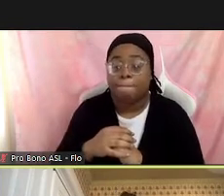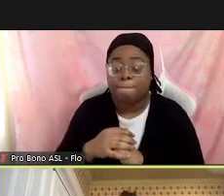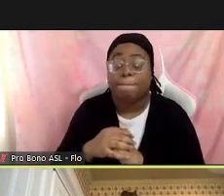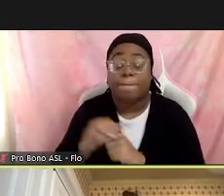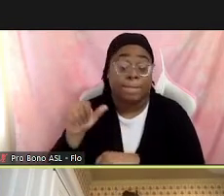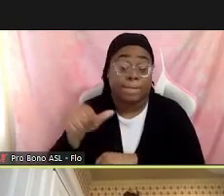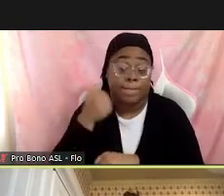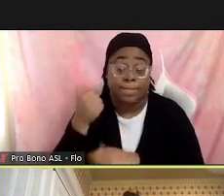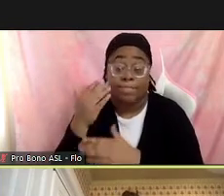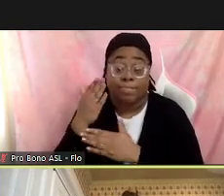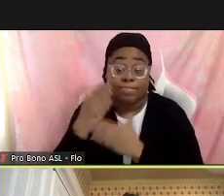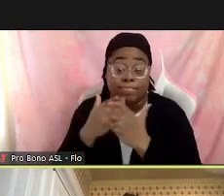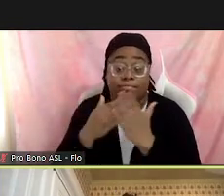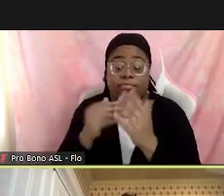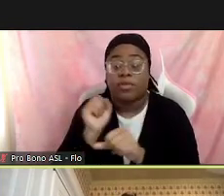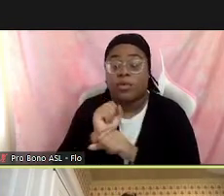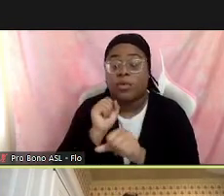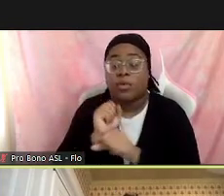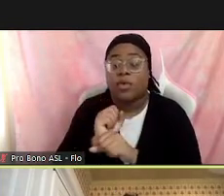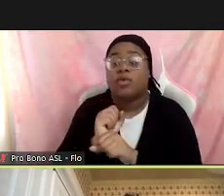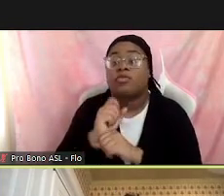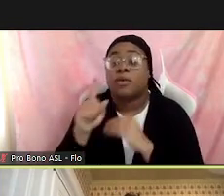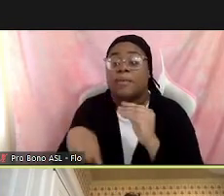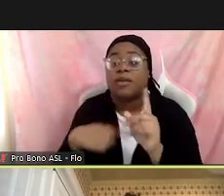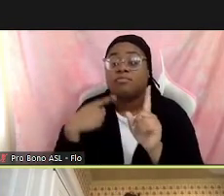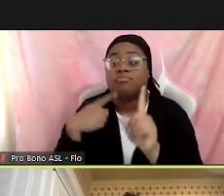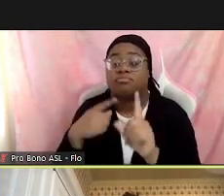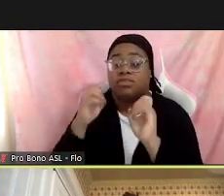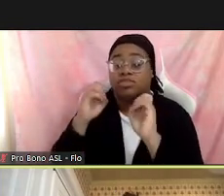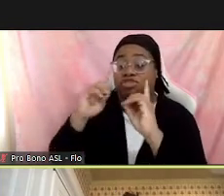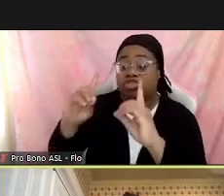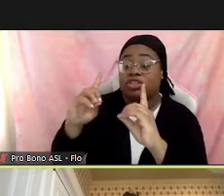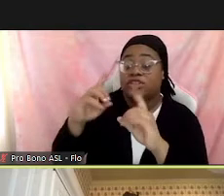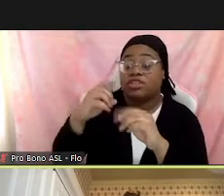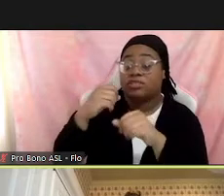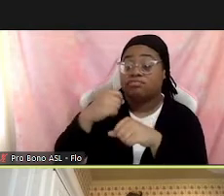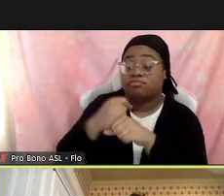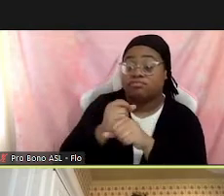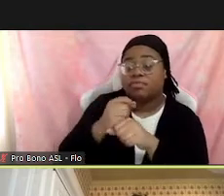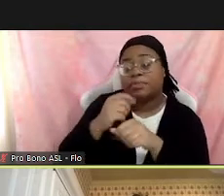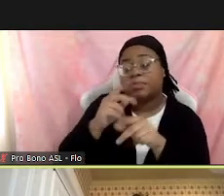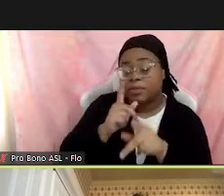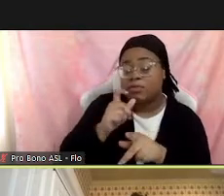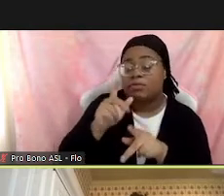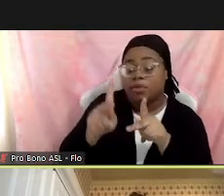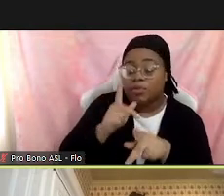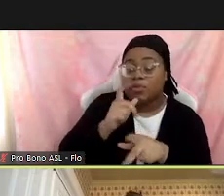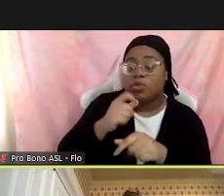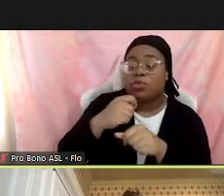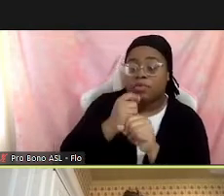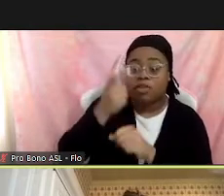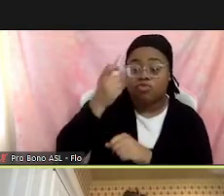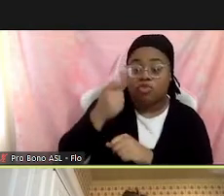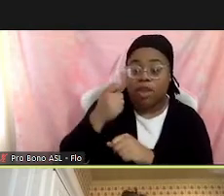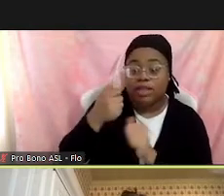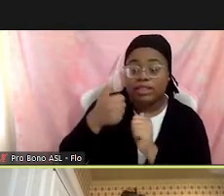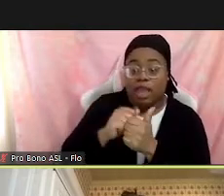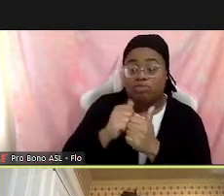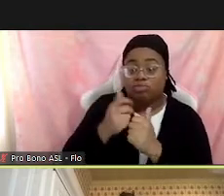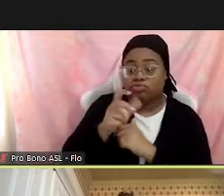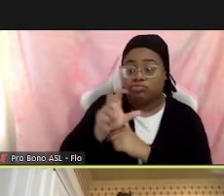Another piece of this work is about educating grant makers about how to move money to